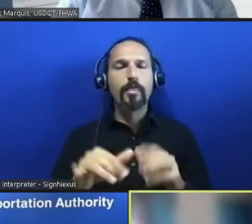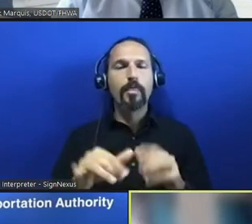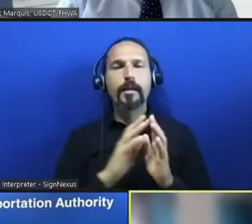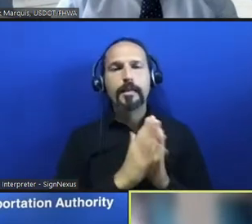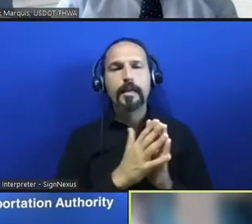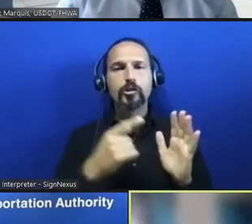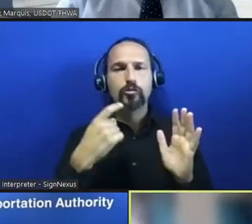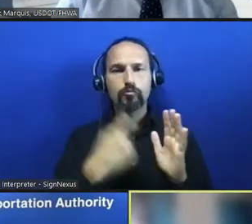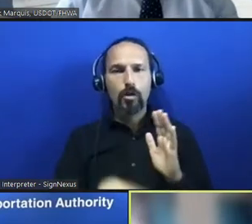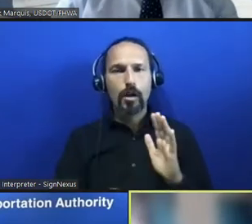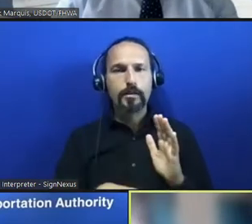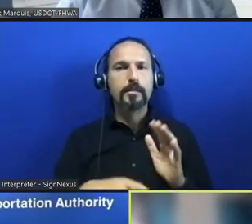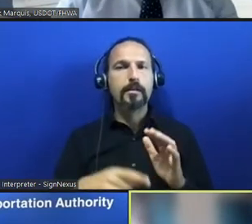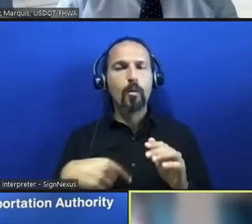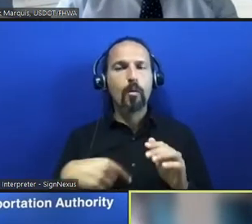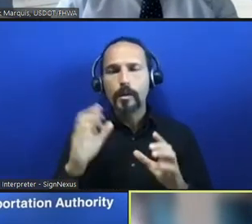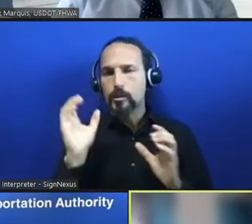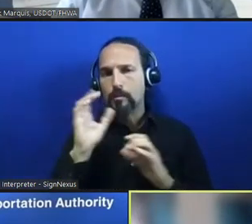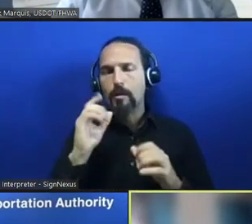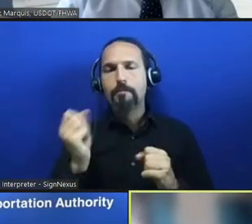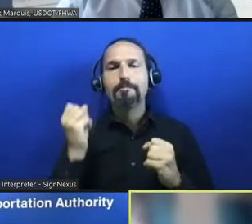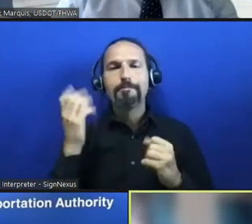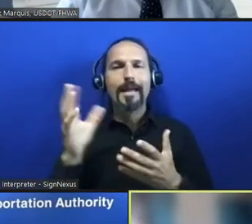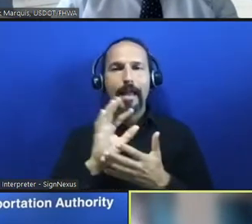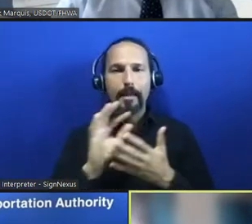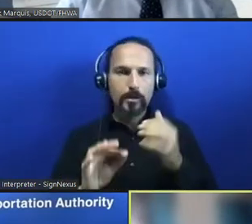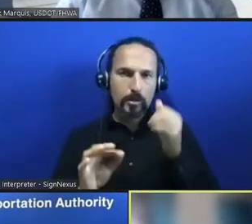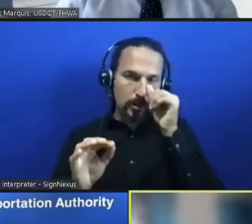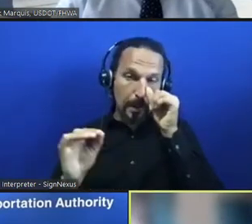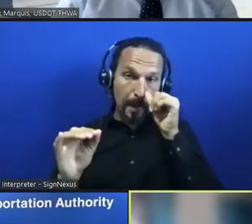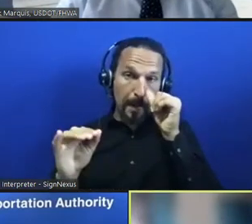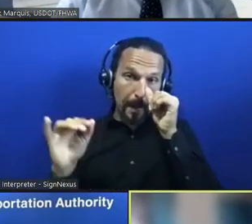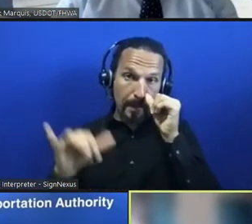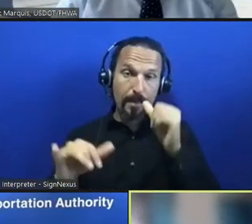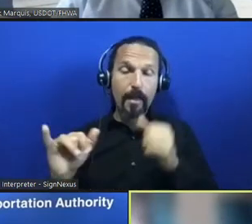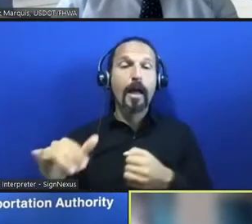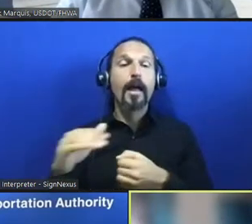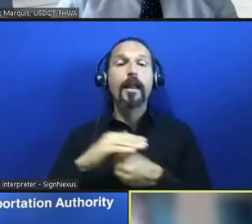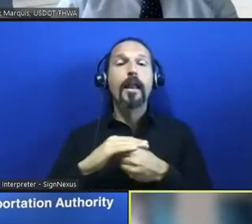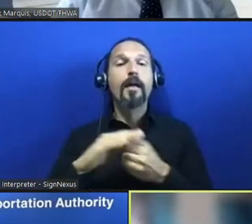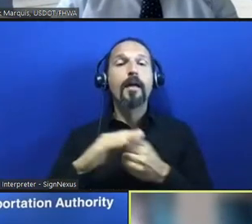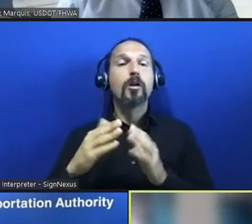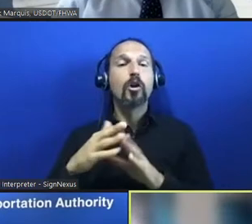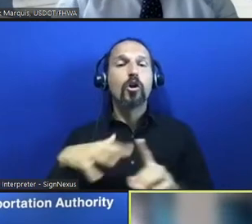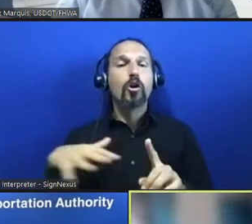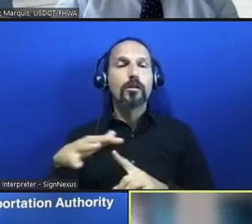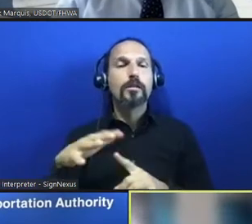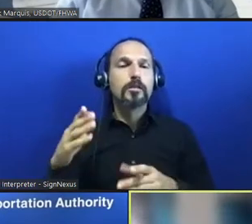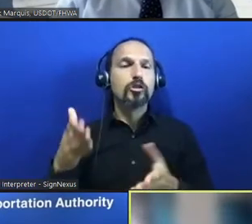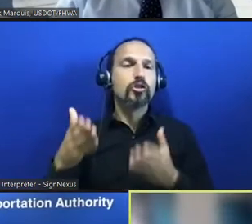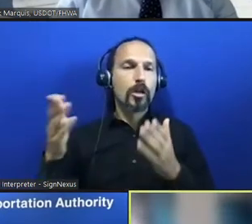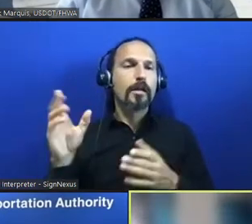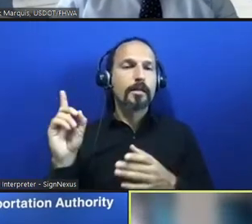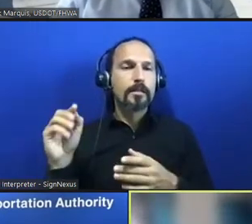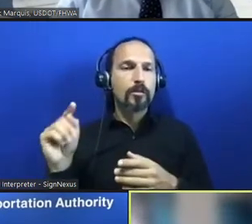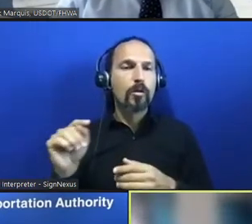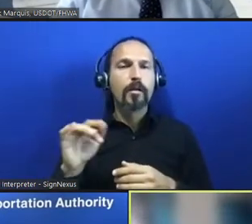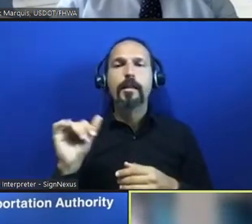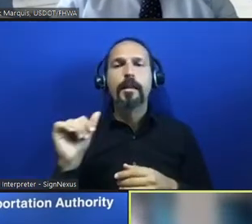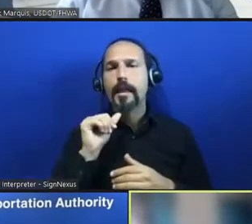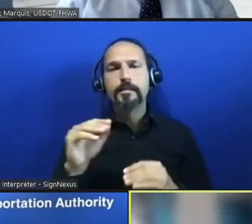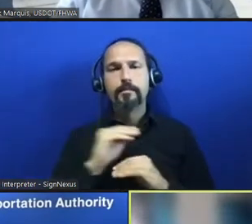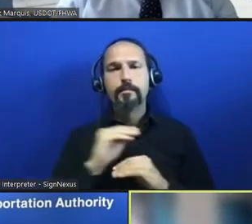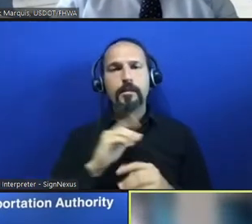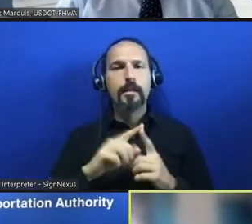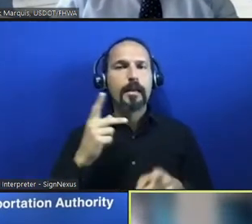pricing we have explored many options that the neighborhood has suggested that dot has suggested and none of them will be sufficient to